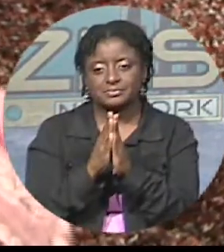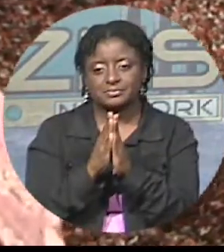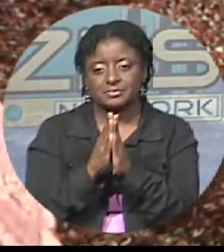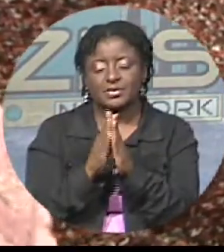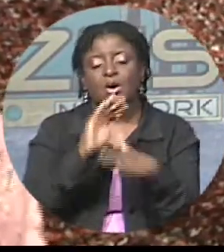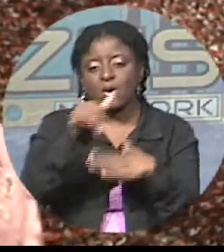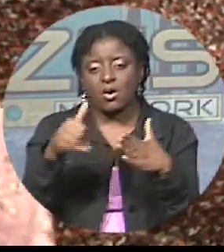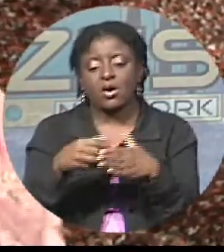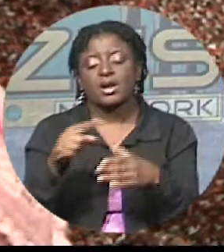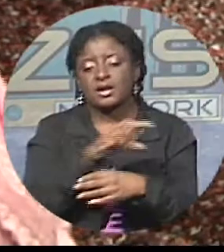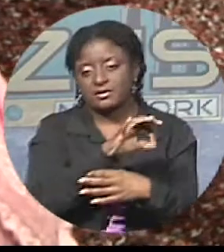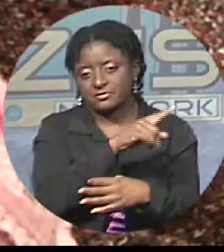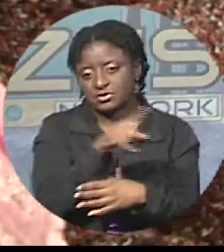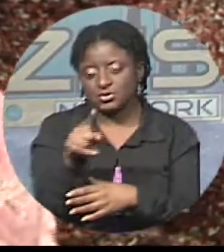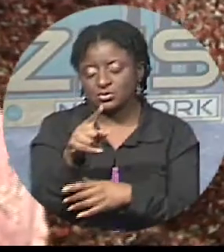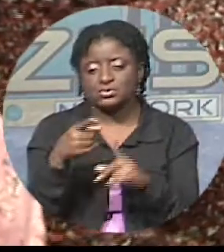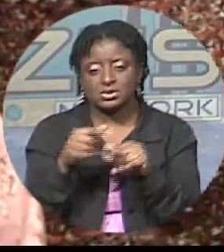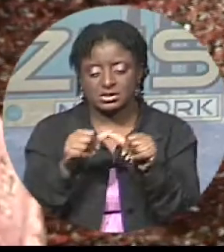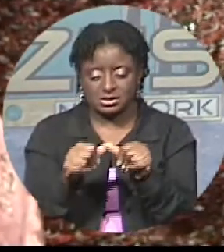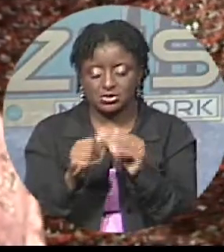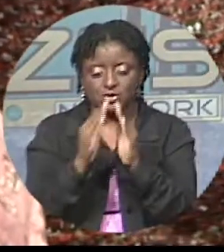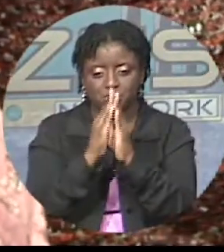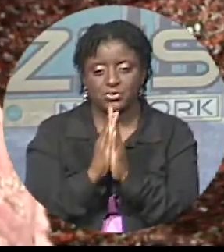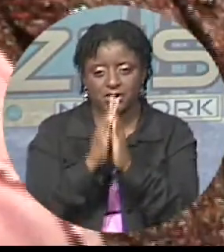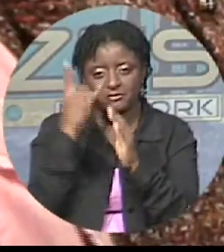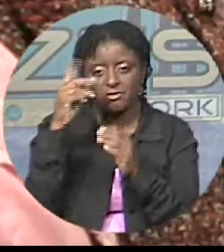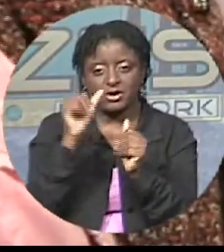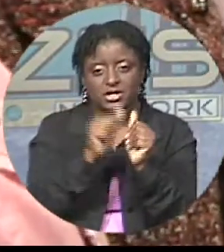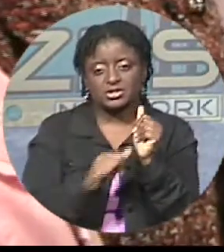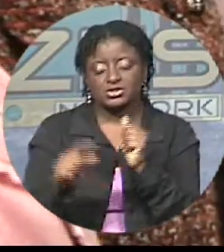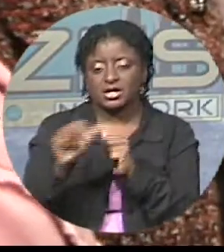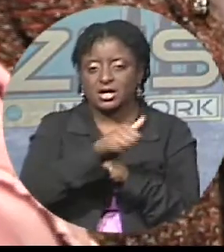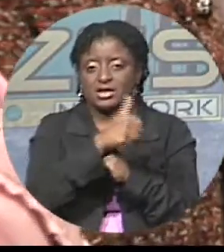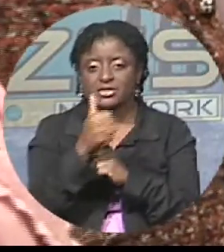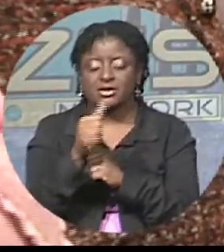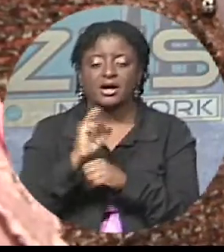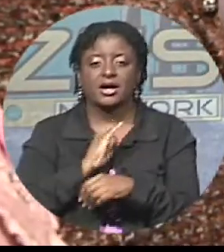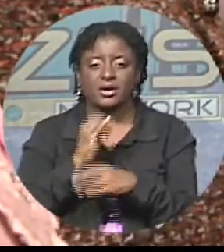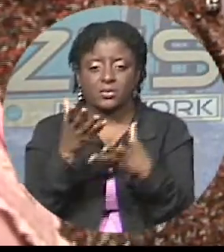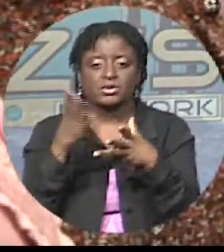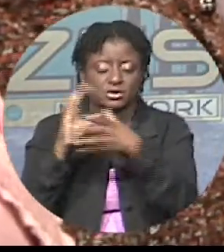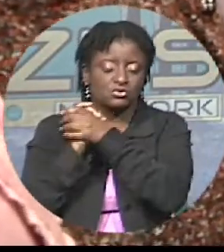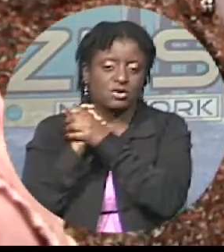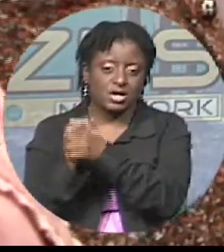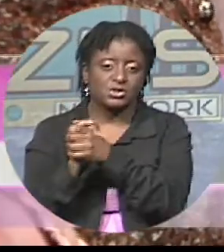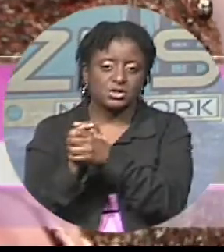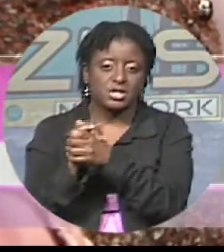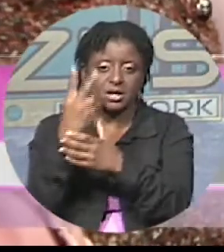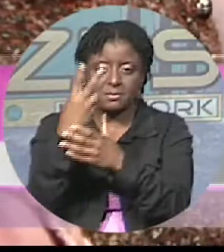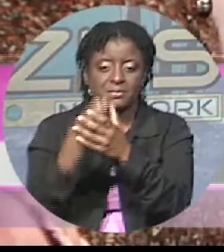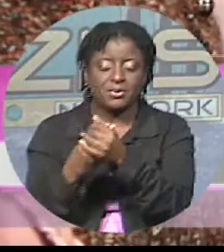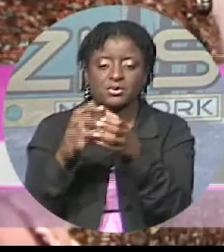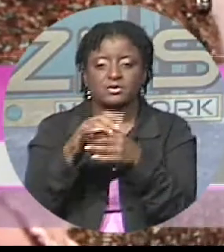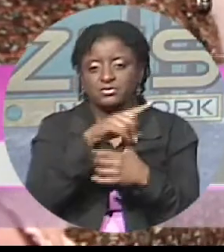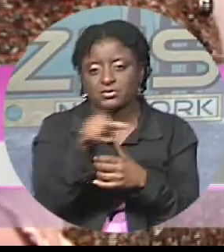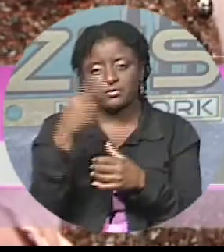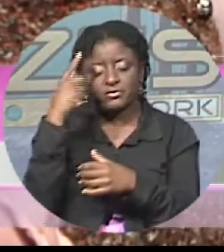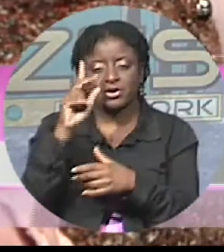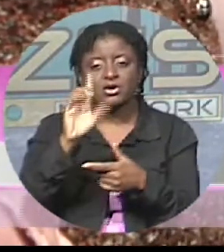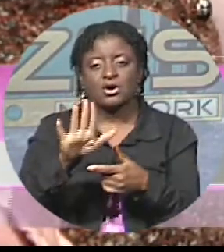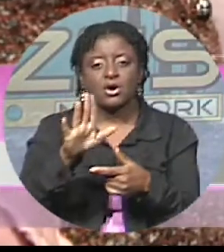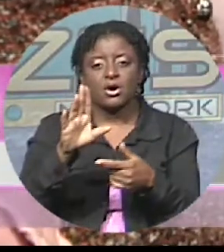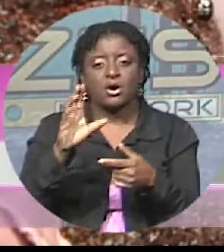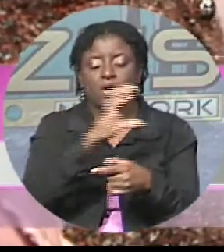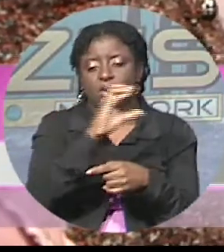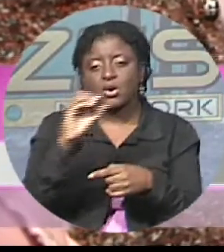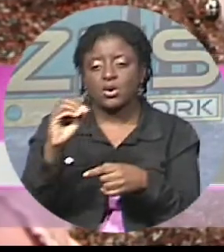ask all of you to continue to pray for each other, okay? I want to congratulate both of you for your peers honoring you. And